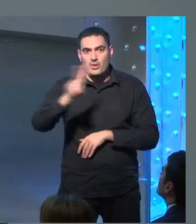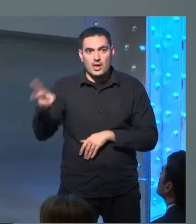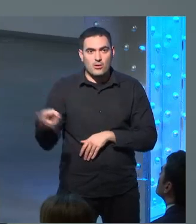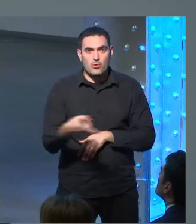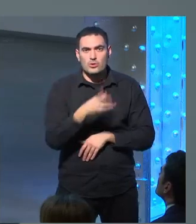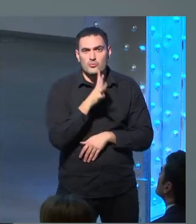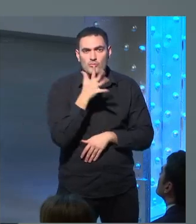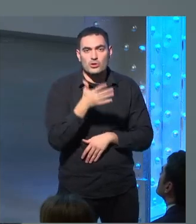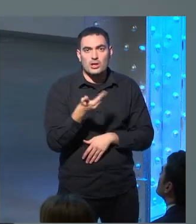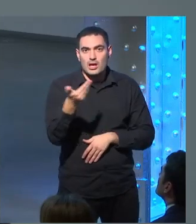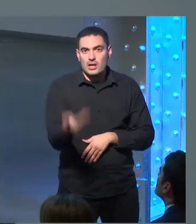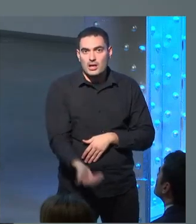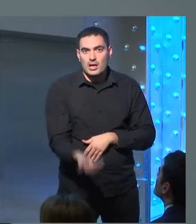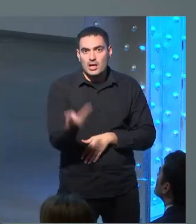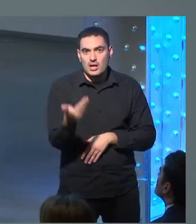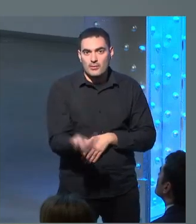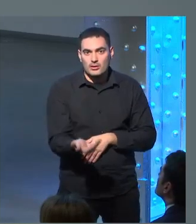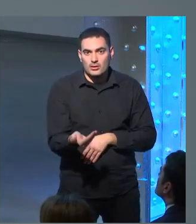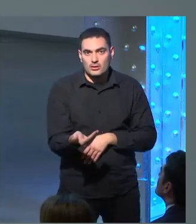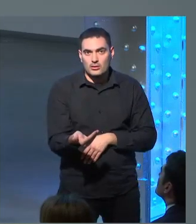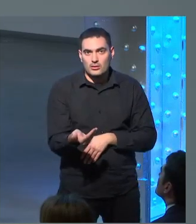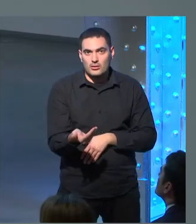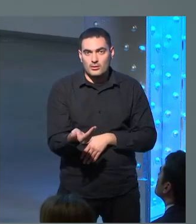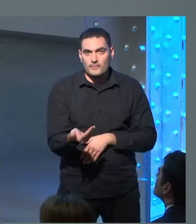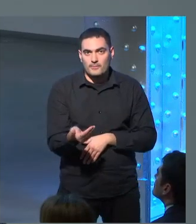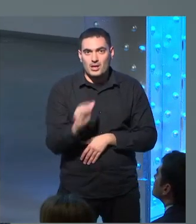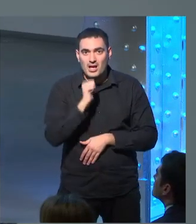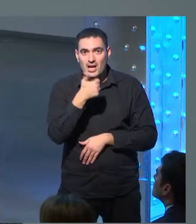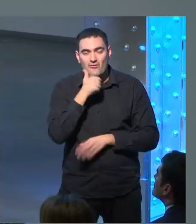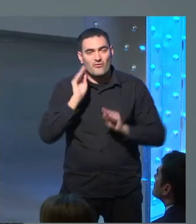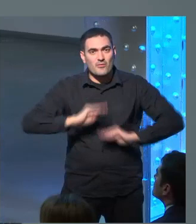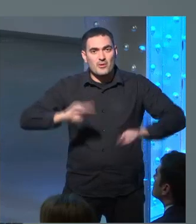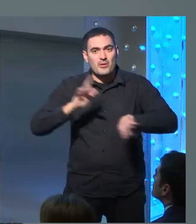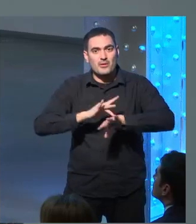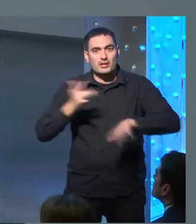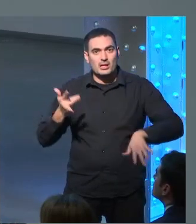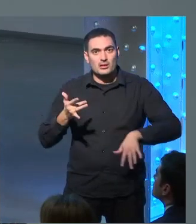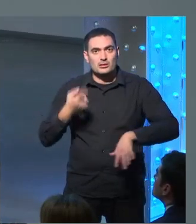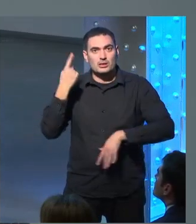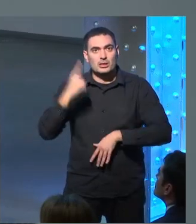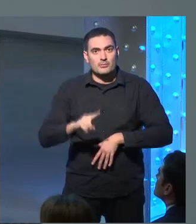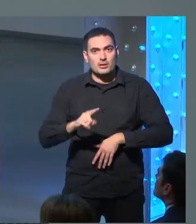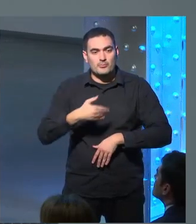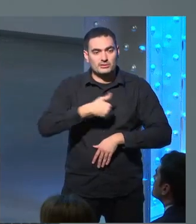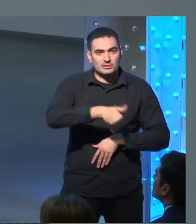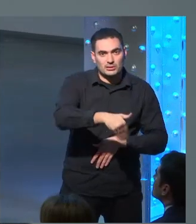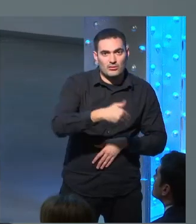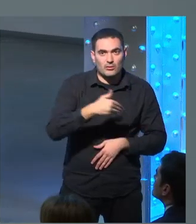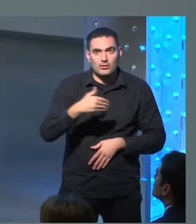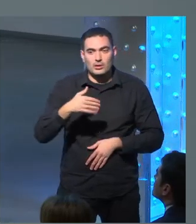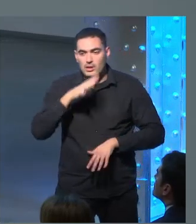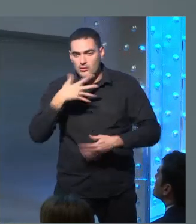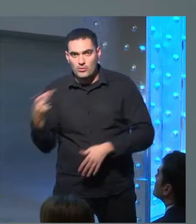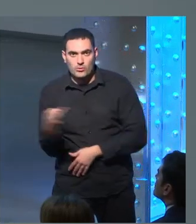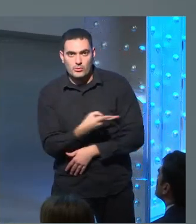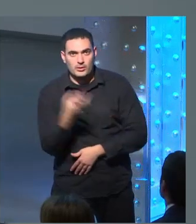million euros in digital skills, because the key of digital education is the key of present employment and of